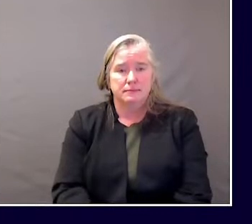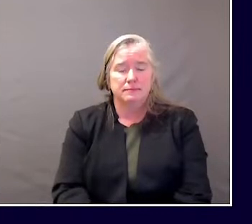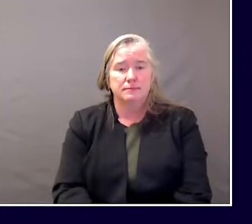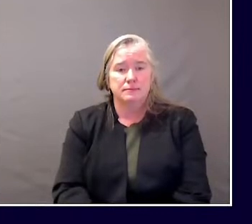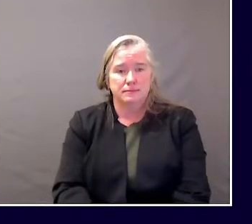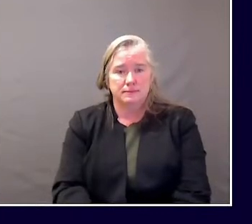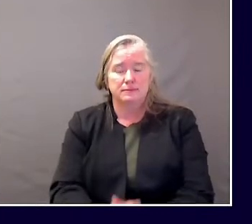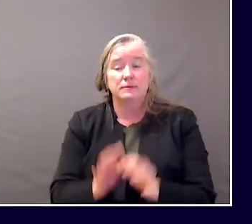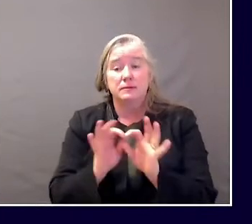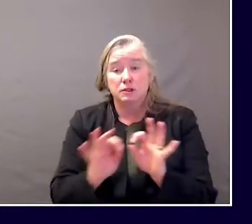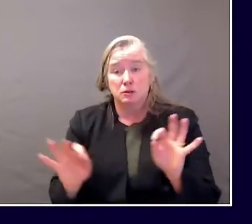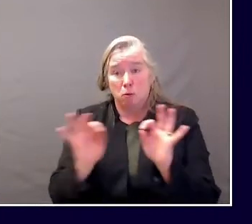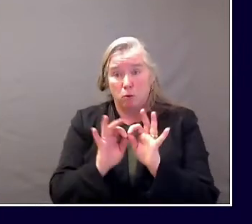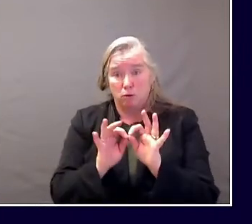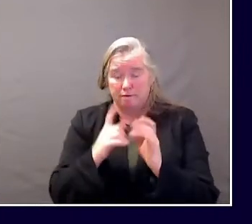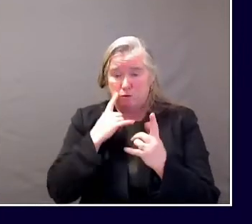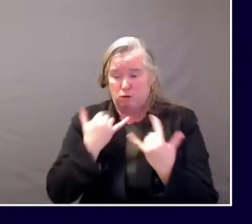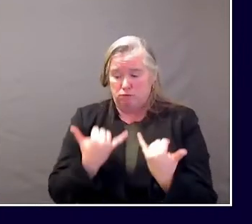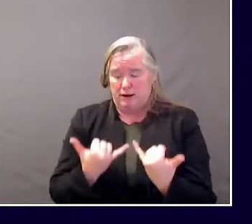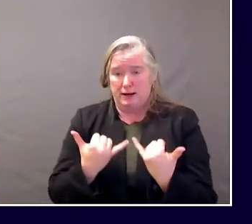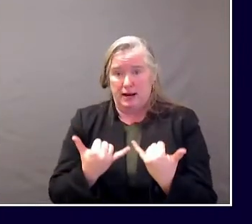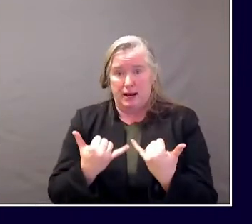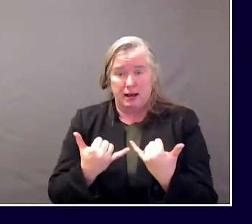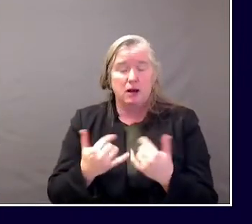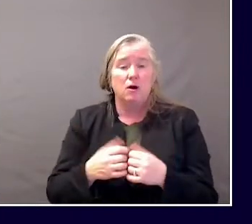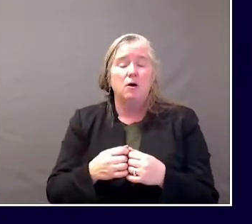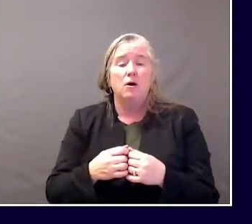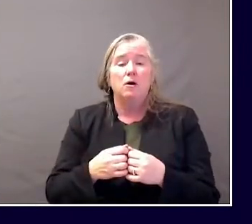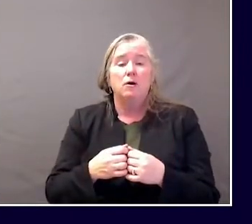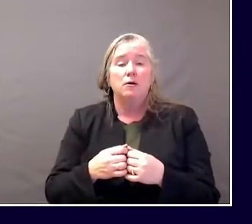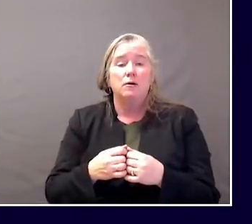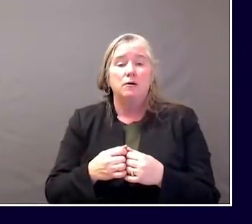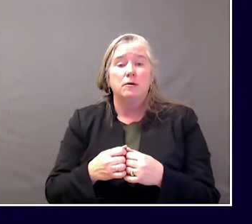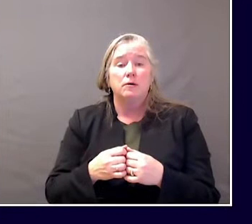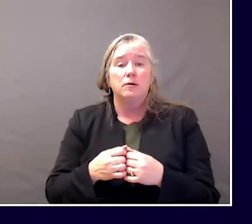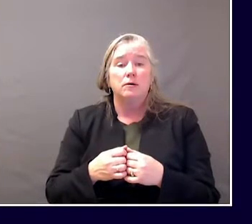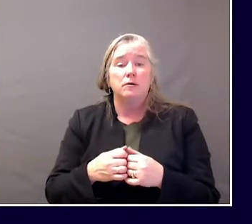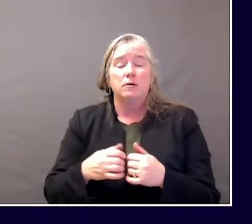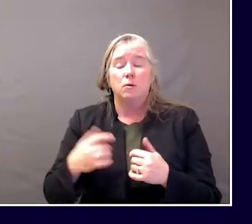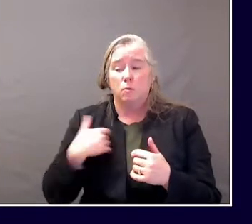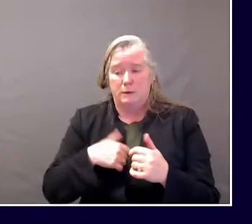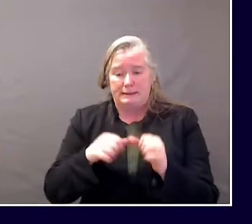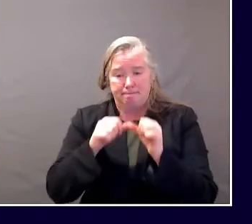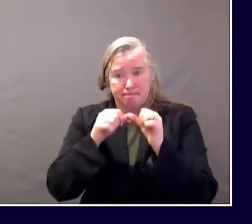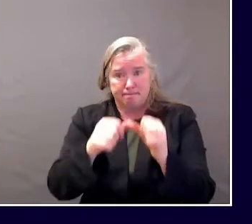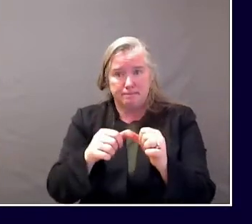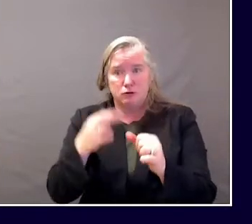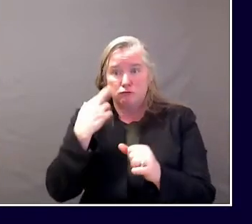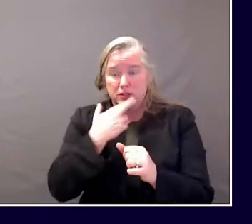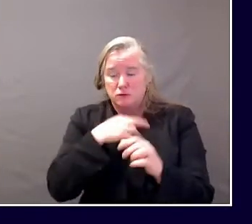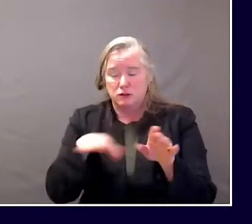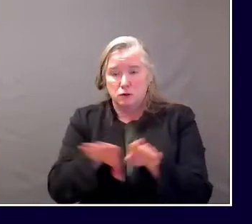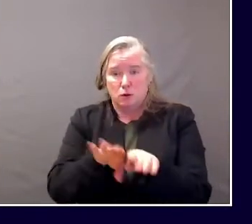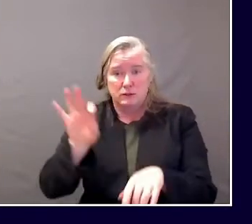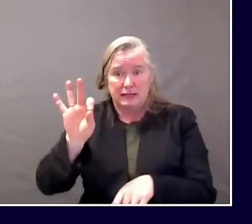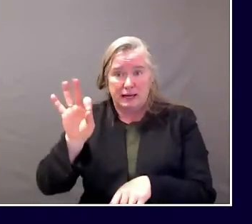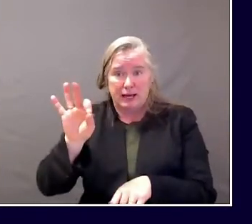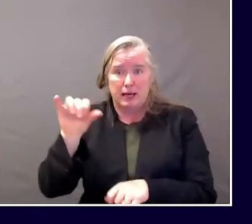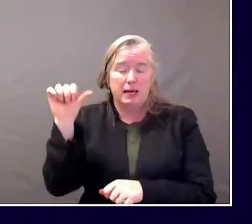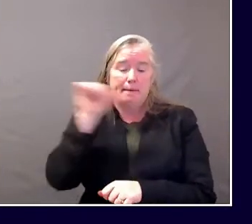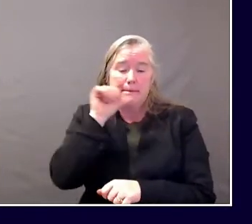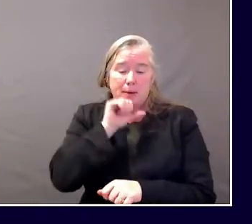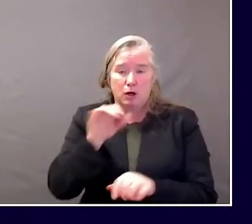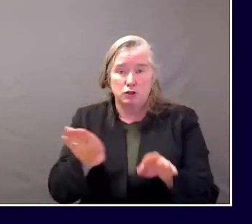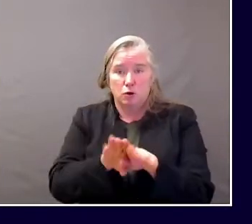far in terms of, say, for example, extending the 9 p.m. closing time not reopening bars, areas that